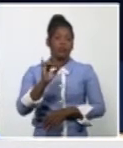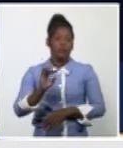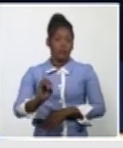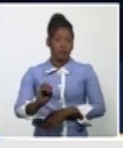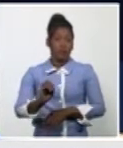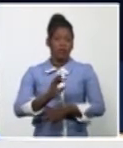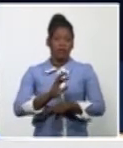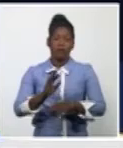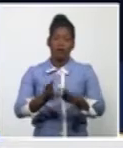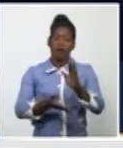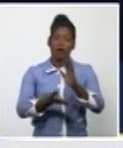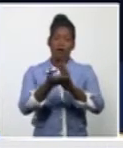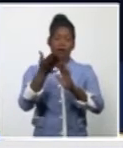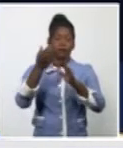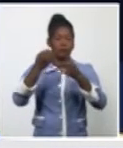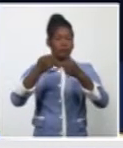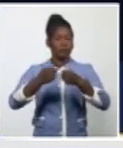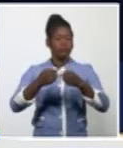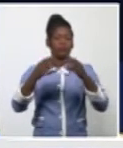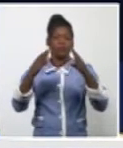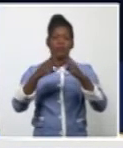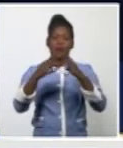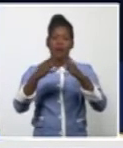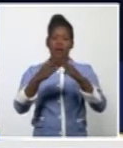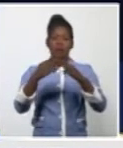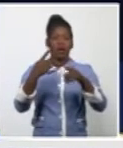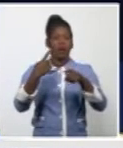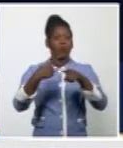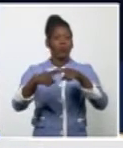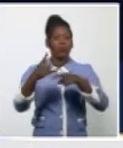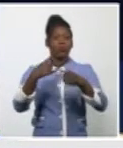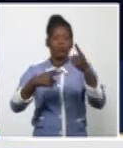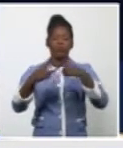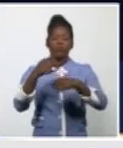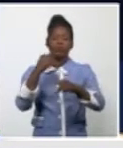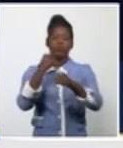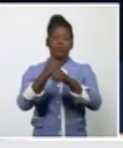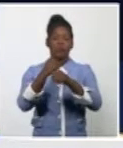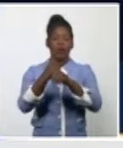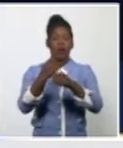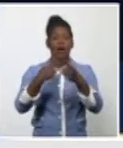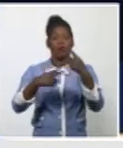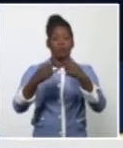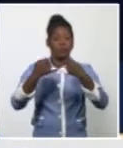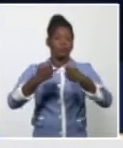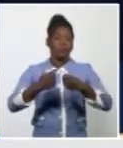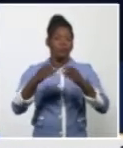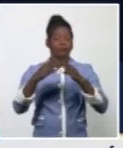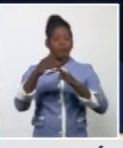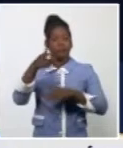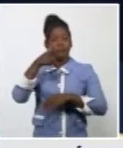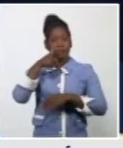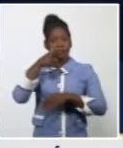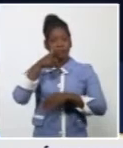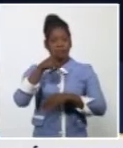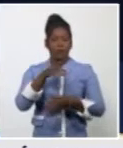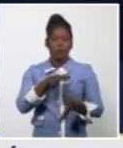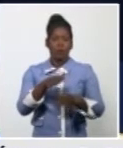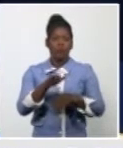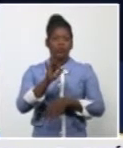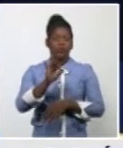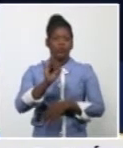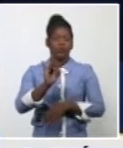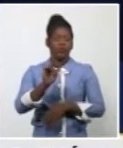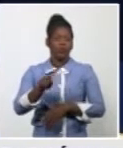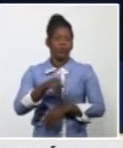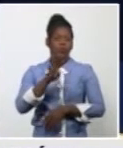1,760 people have recovered, and they are either back to their everyday activities or under observation,